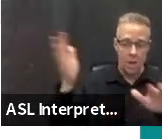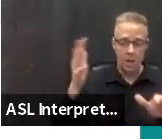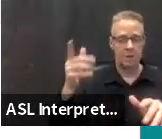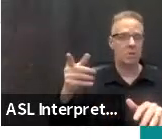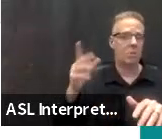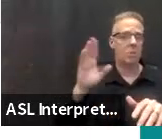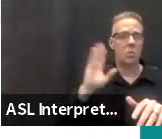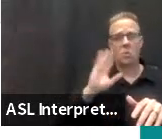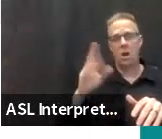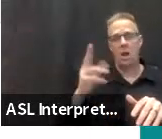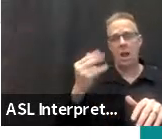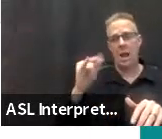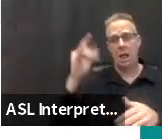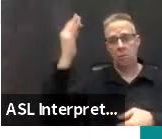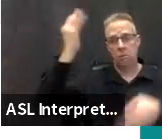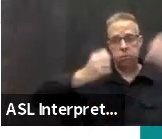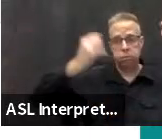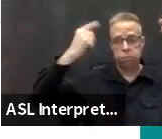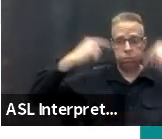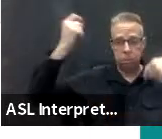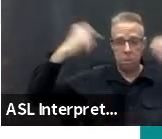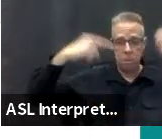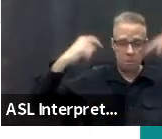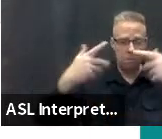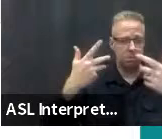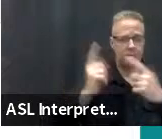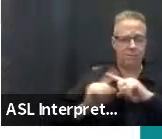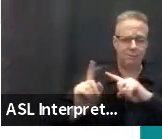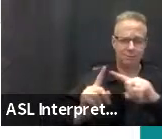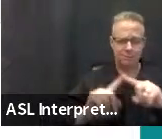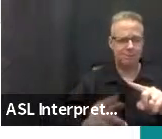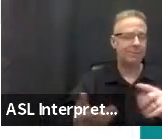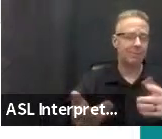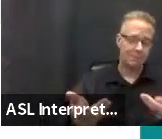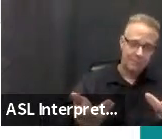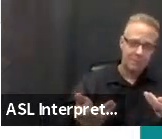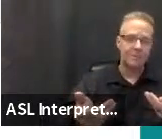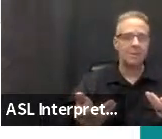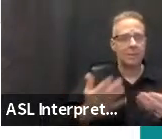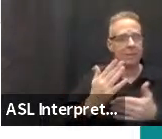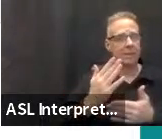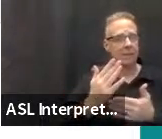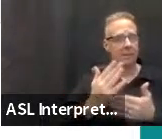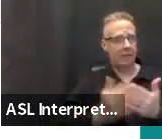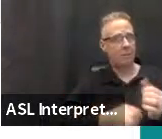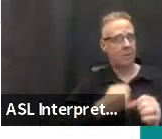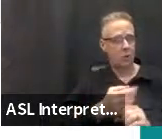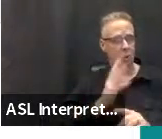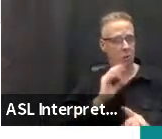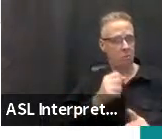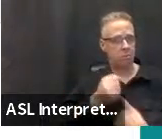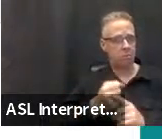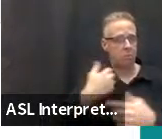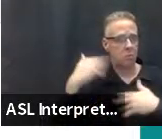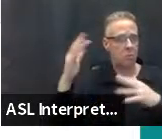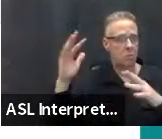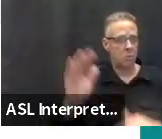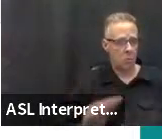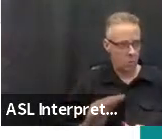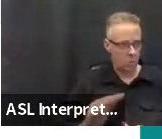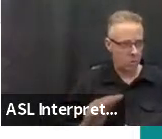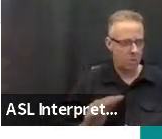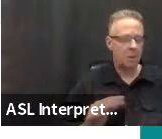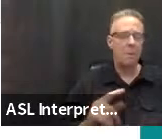you're going to get hailed on, and in some years you're going to get snowed on, and you're exposed to those elements. But